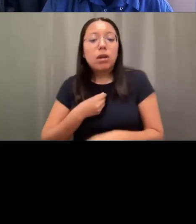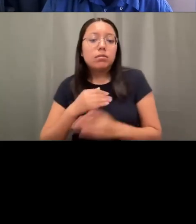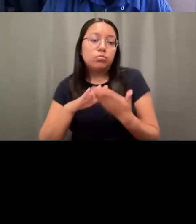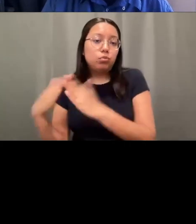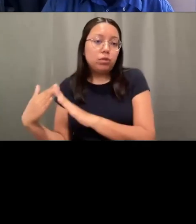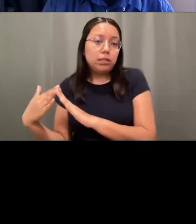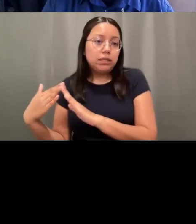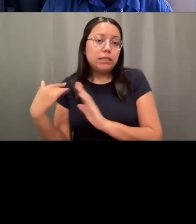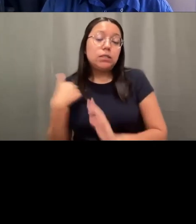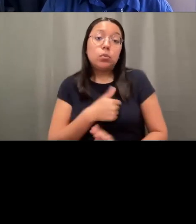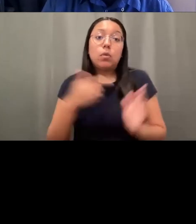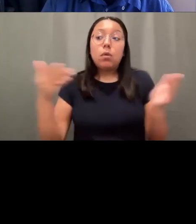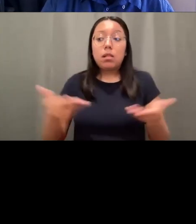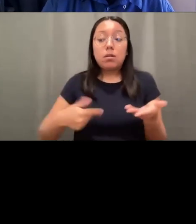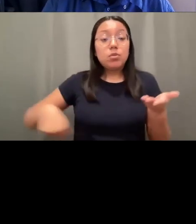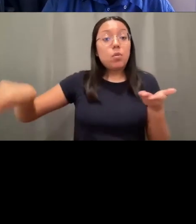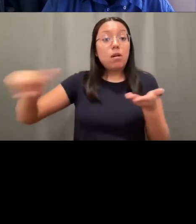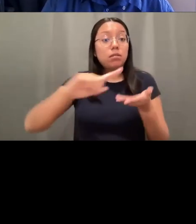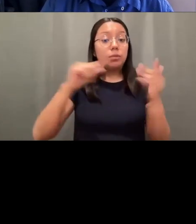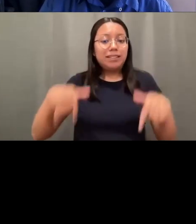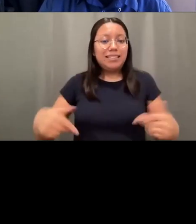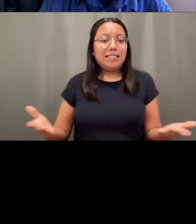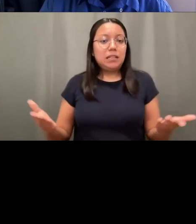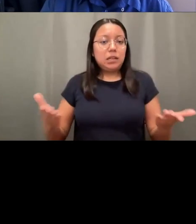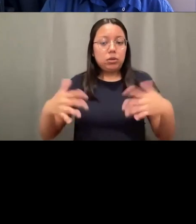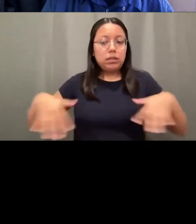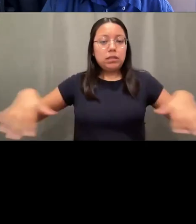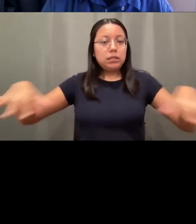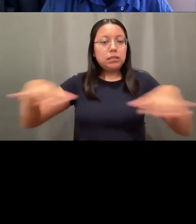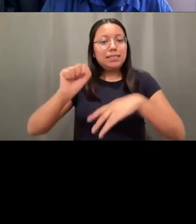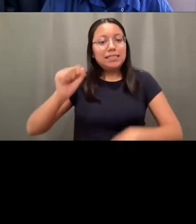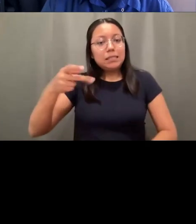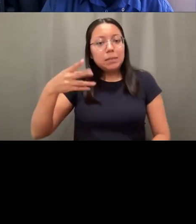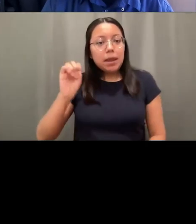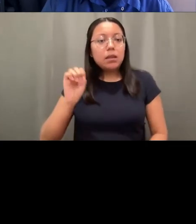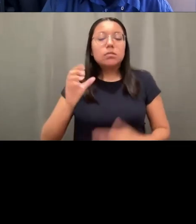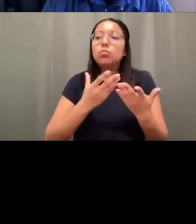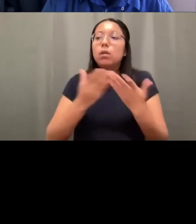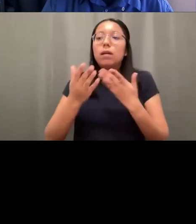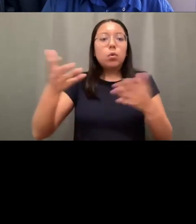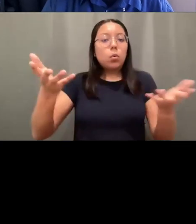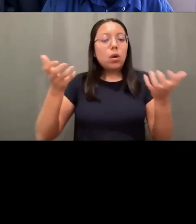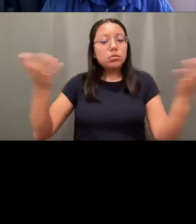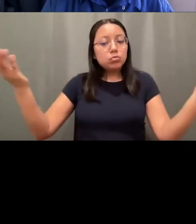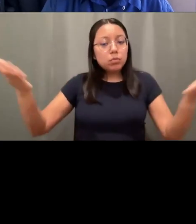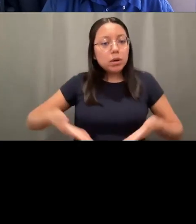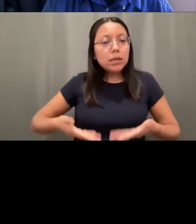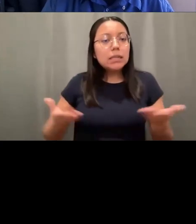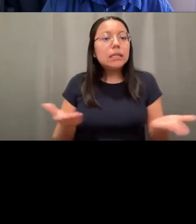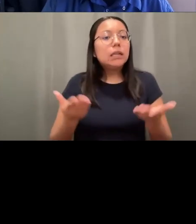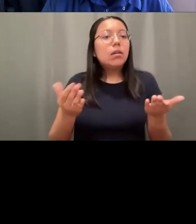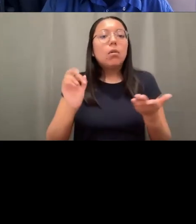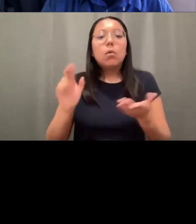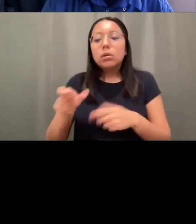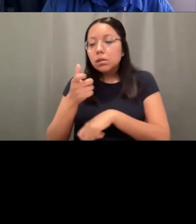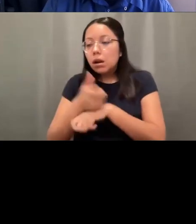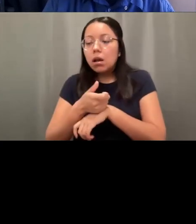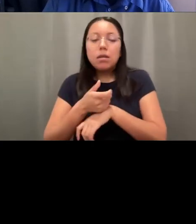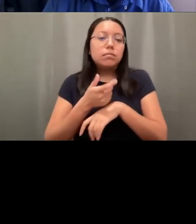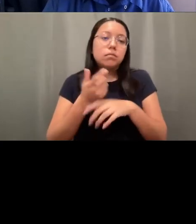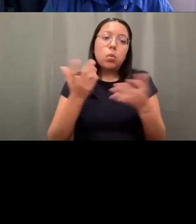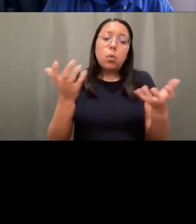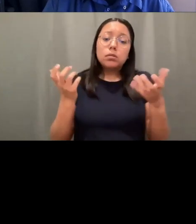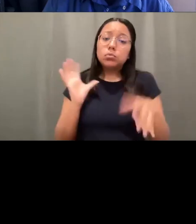space, whatever you're bringing with you, whatever you want to set down, whatever you want to contribute. We really welcome all of you